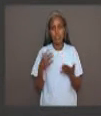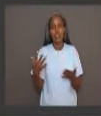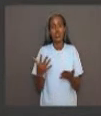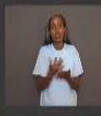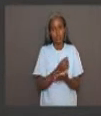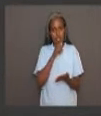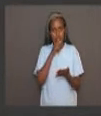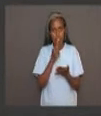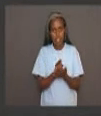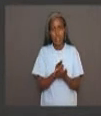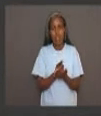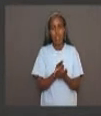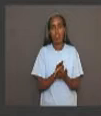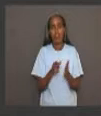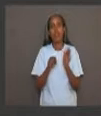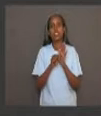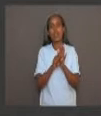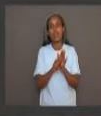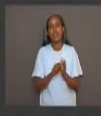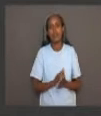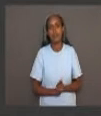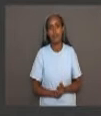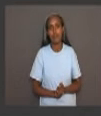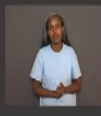take data from a sample.